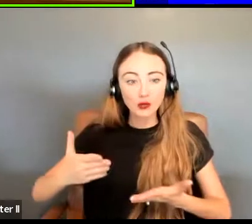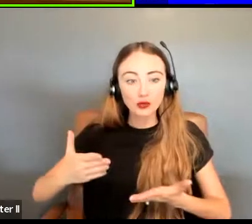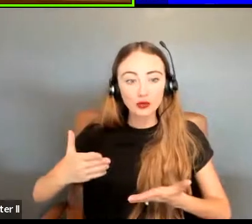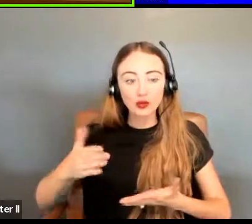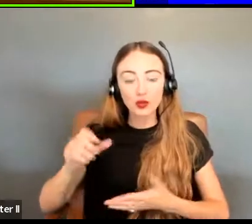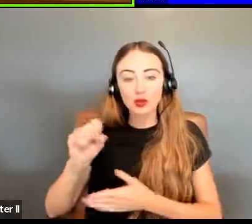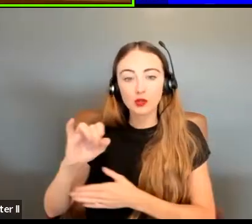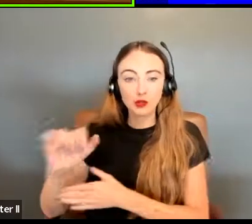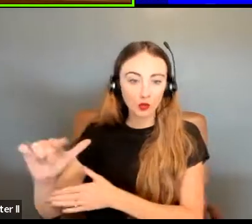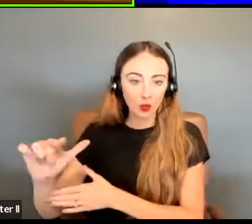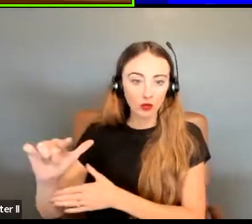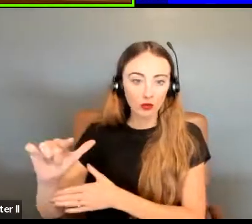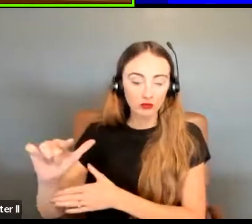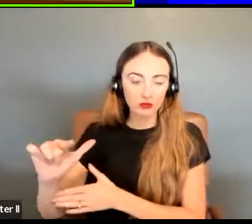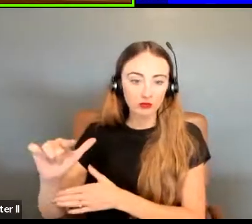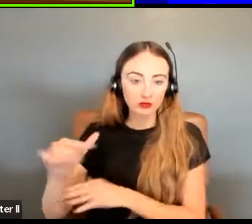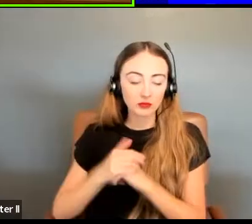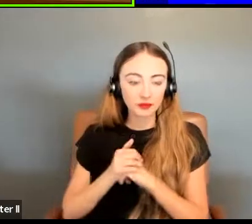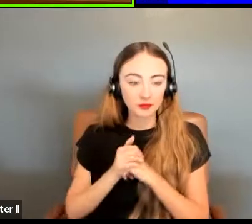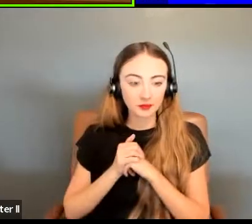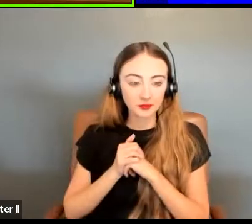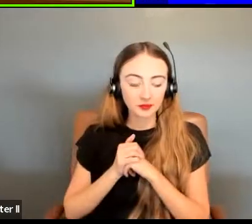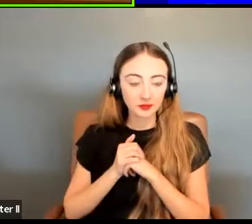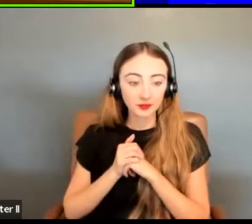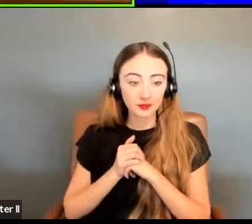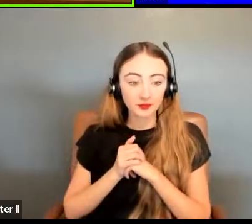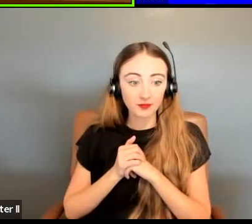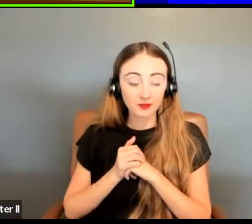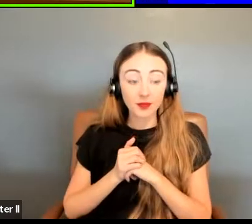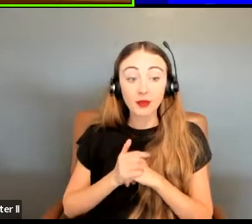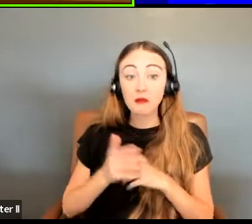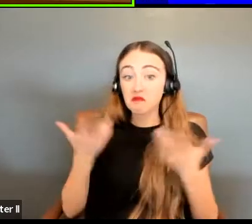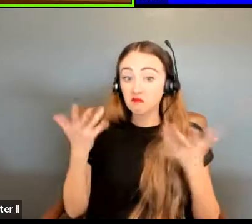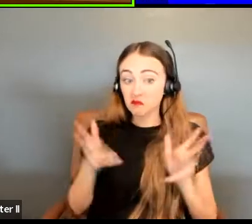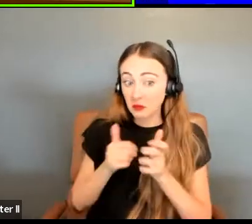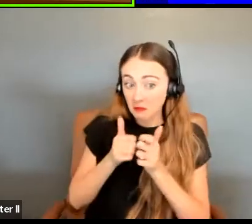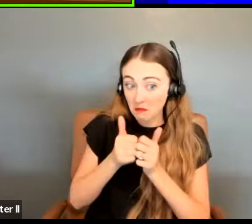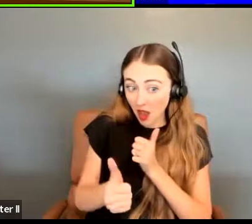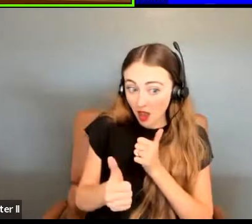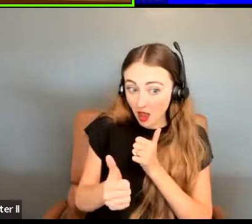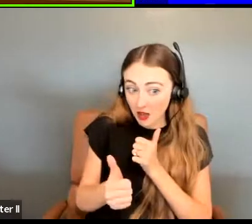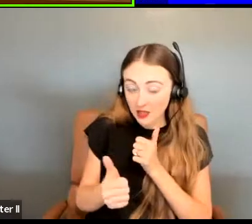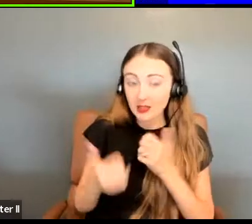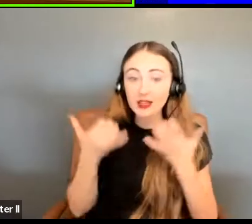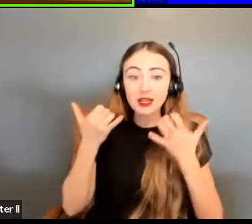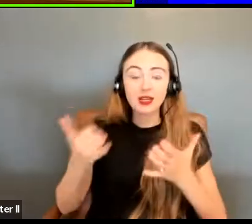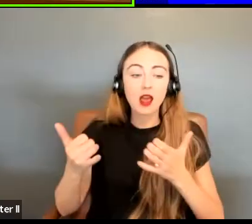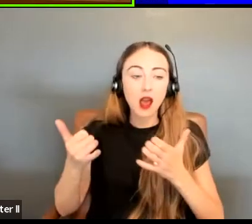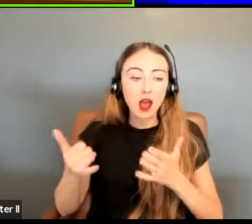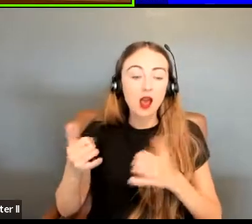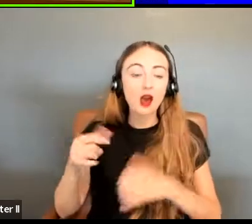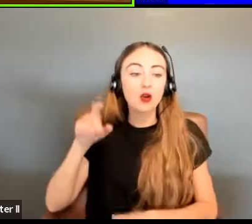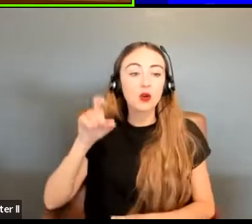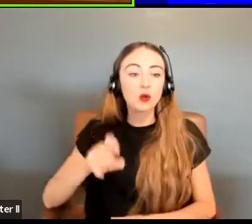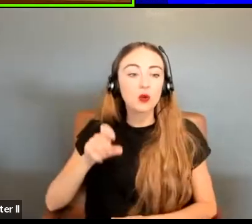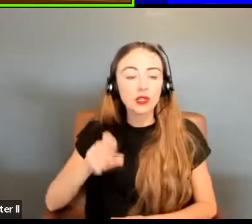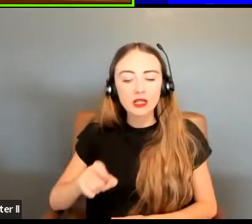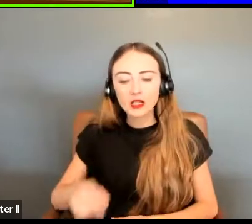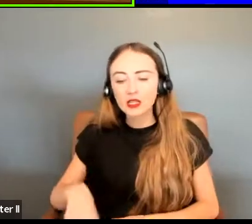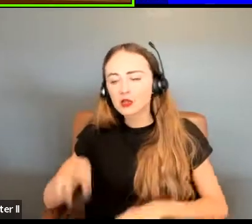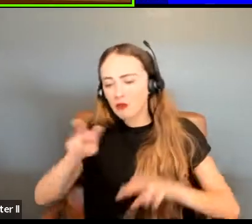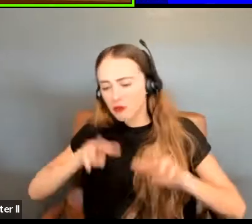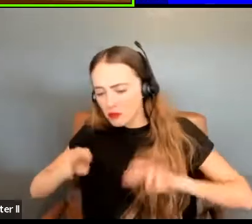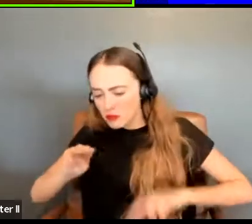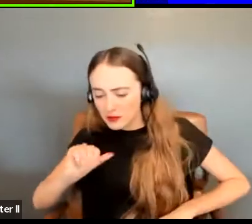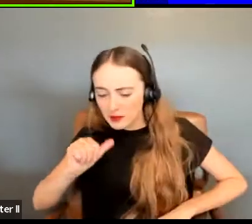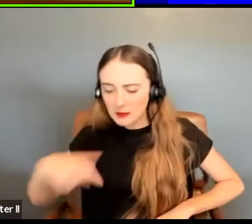for that property. Since the passage of the law, real estate agents in the district must consult a soil survey map of the